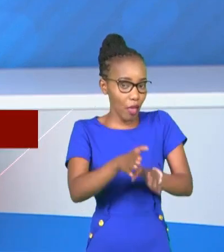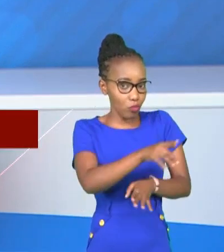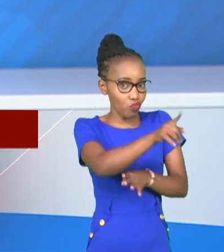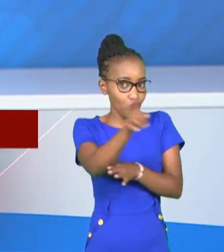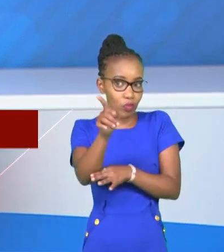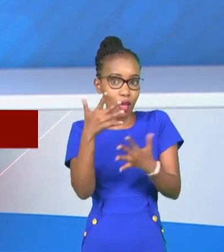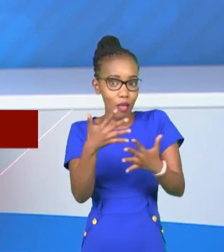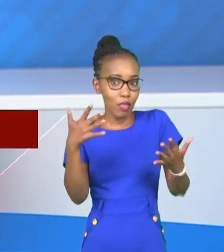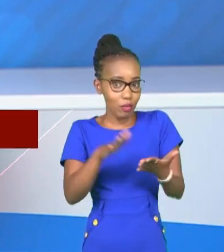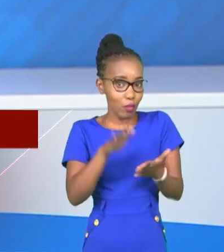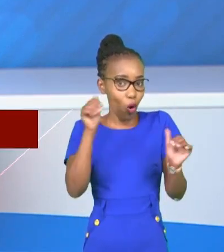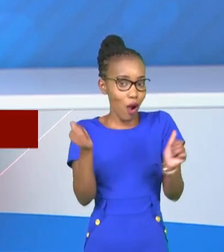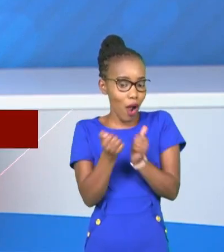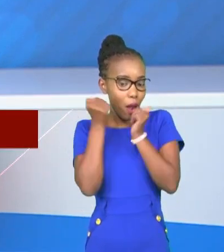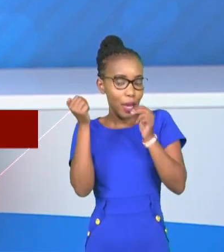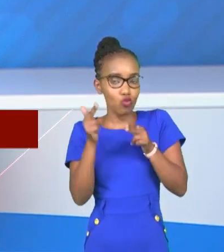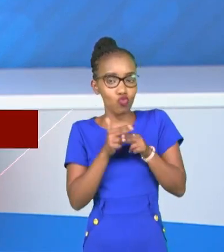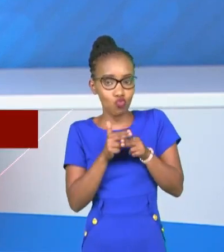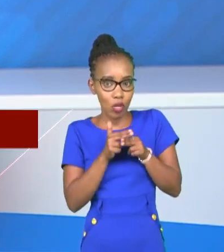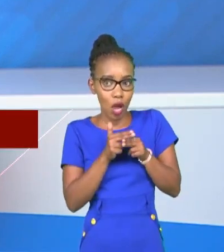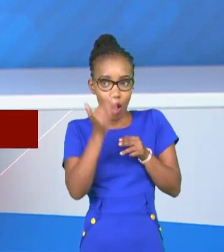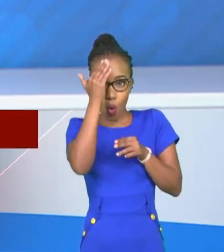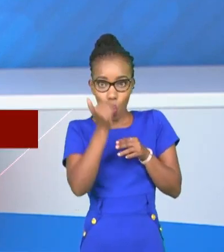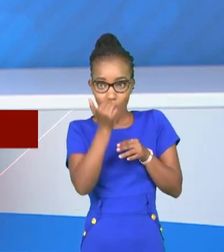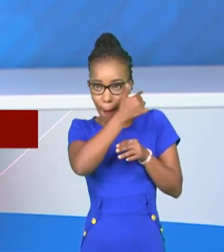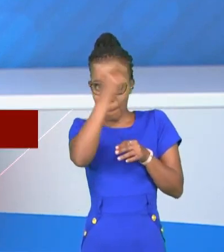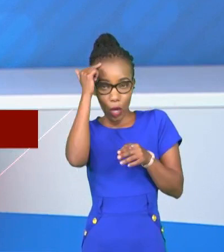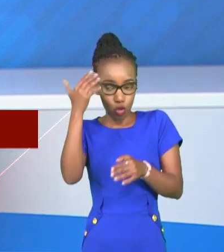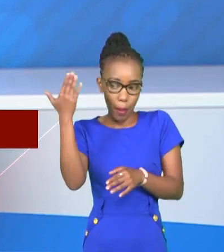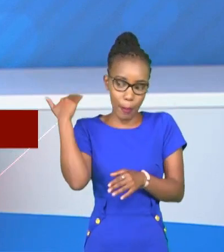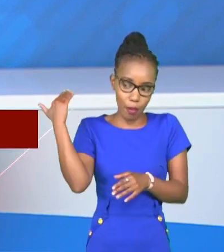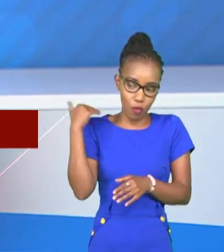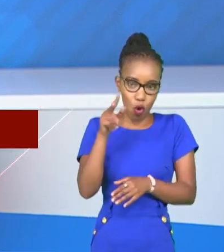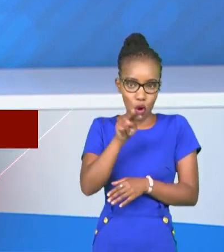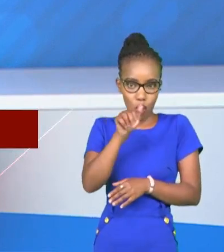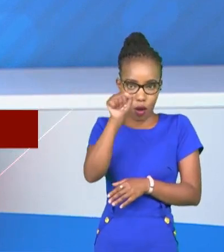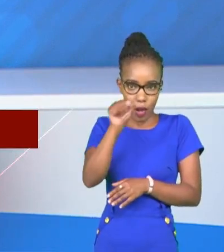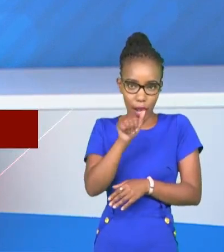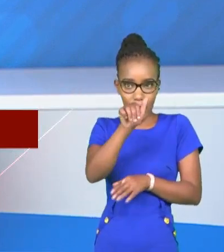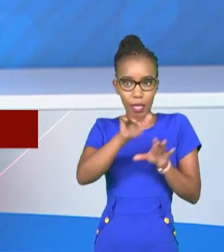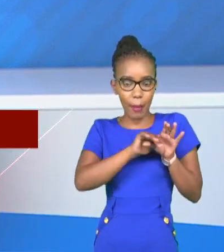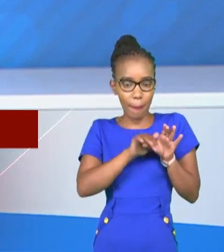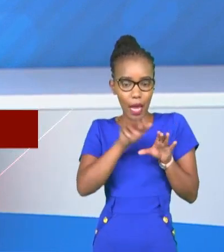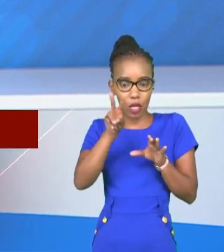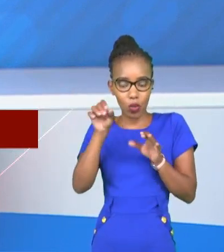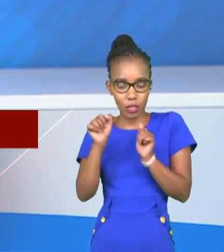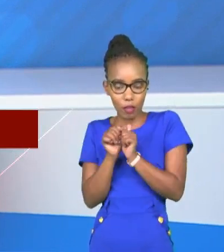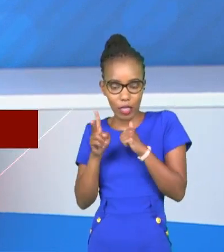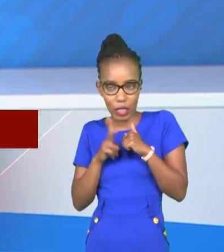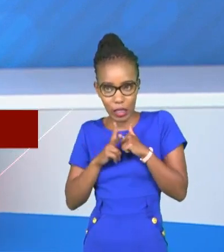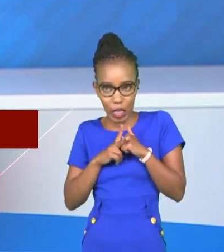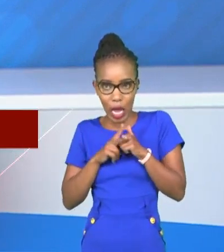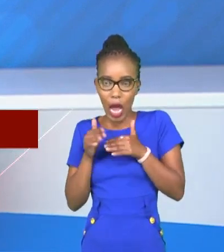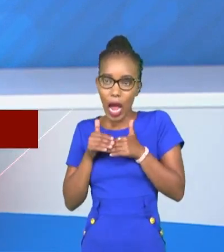things are coming, because like we were in NASA, I was in NASA in 2017, mm-hmm. and we campaigned as NASA, and